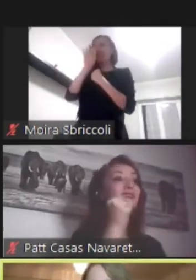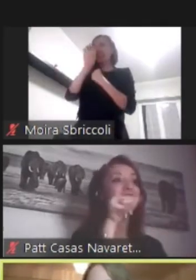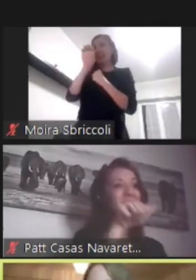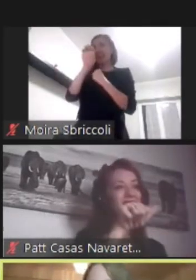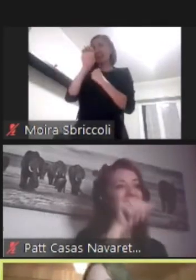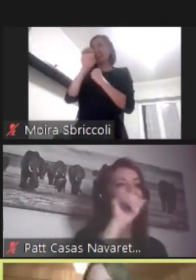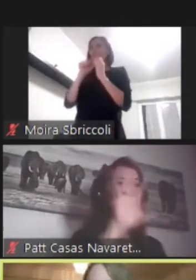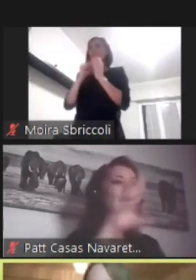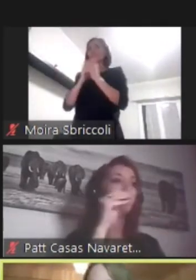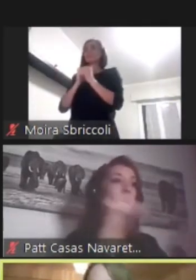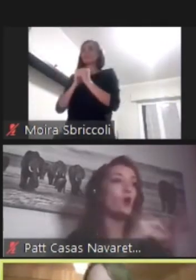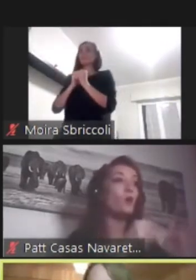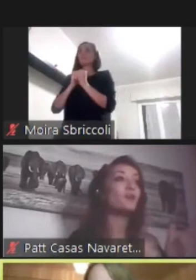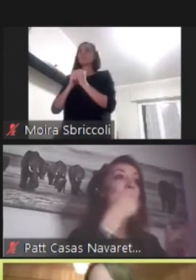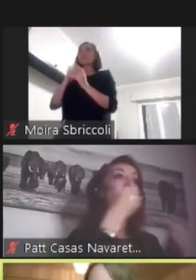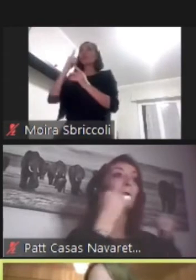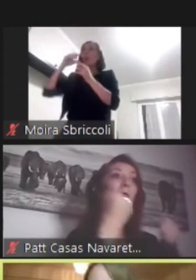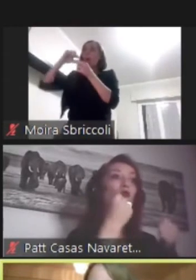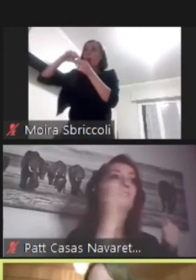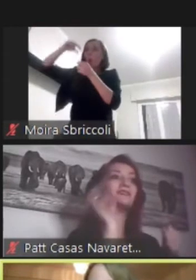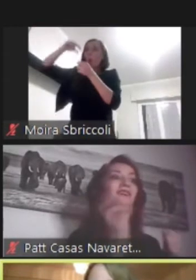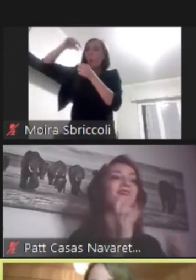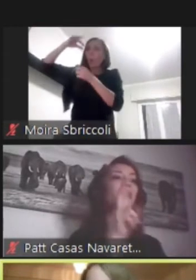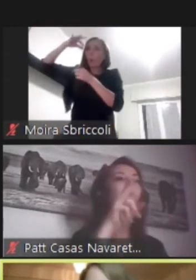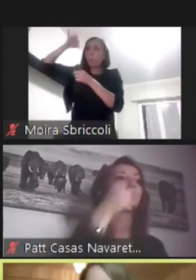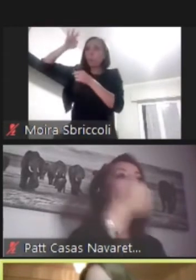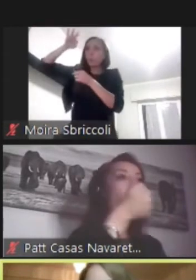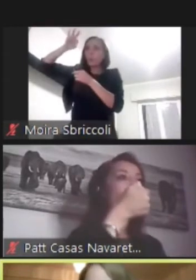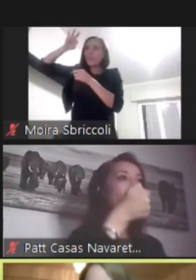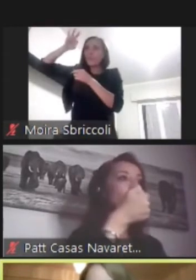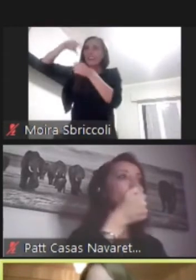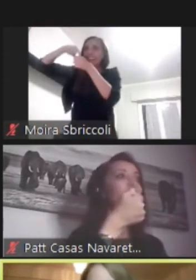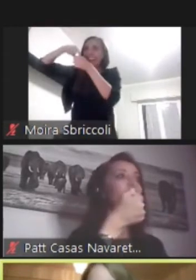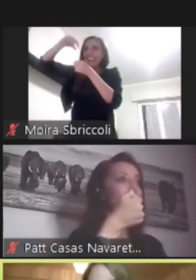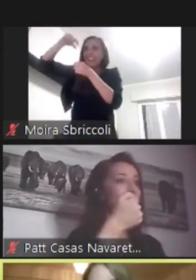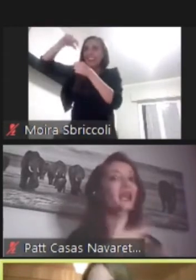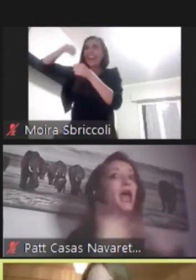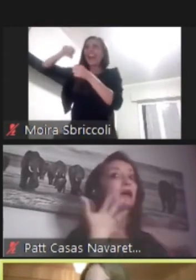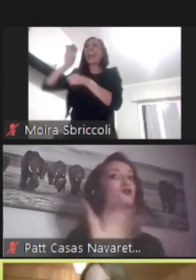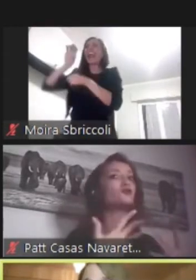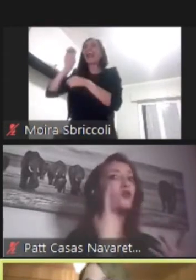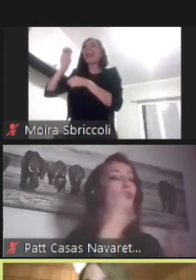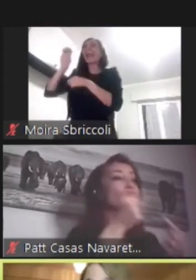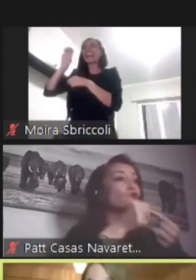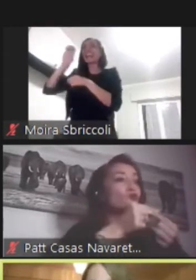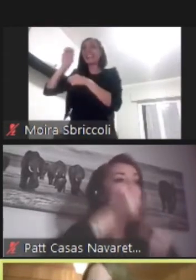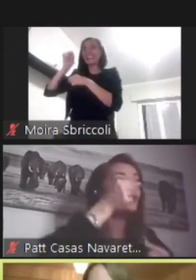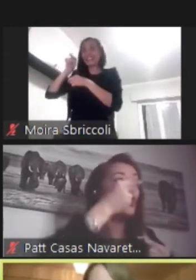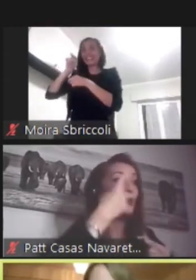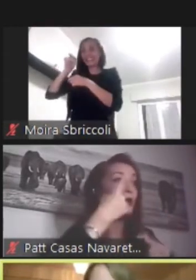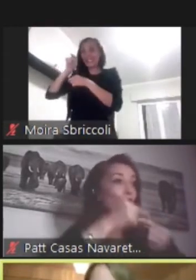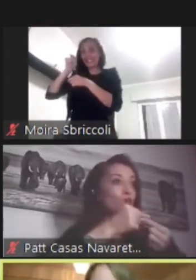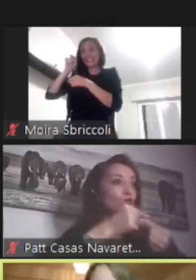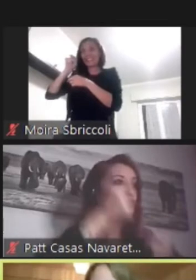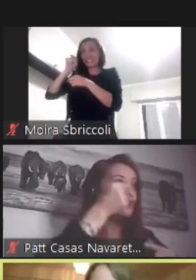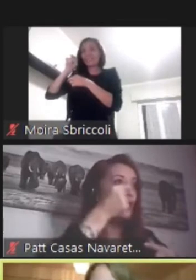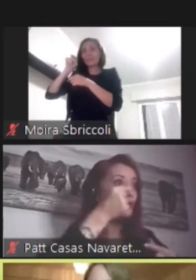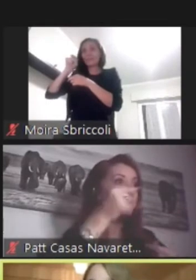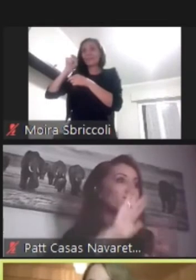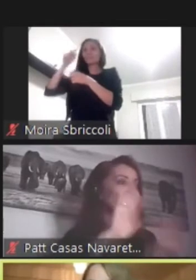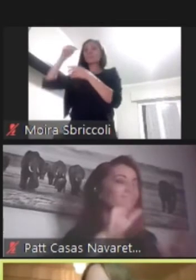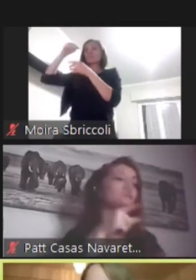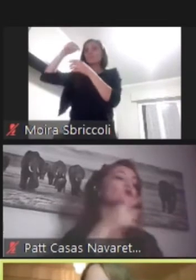become a very powerful powder and drink to take to support